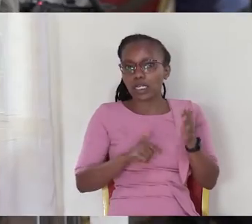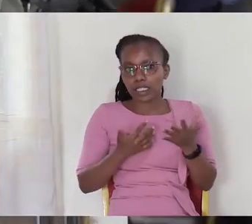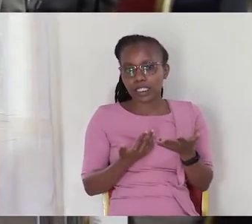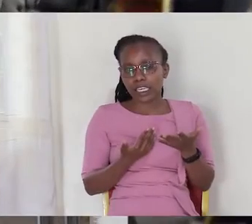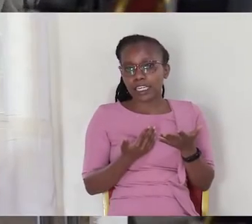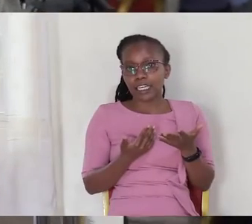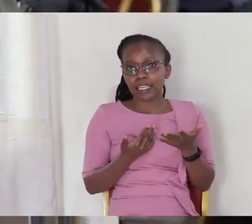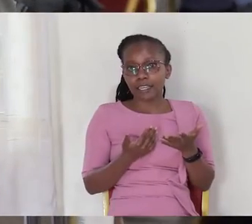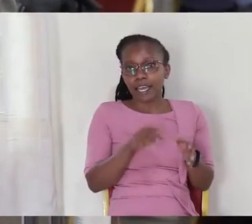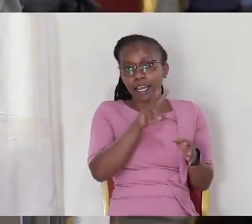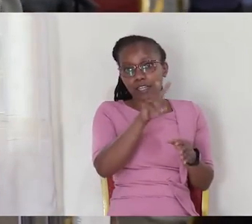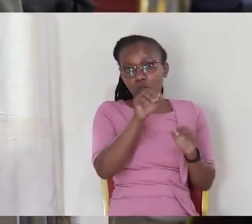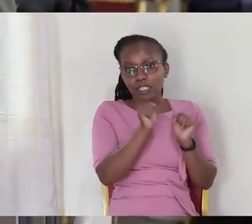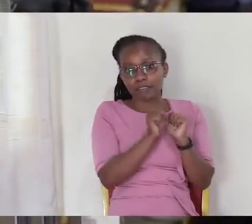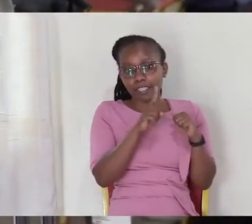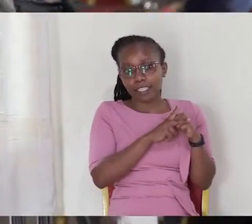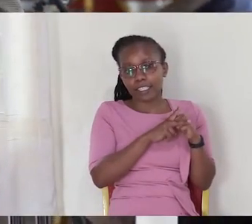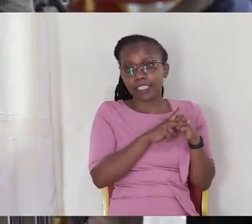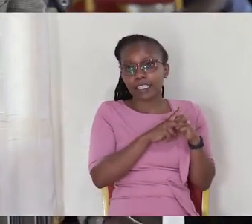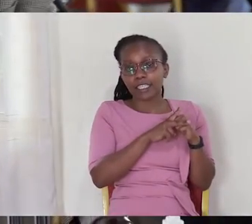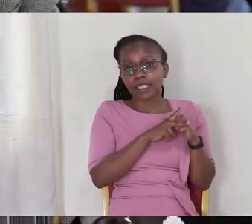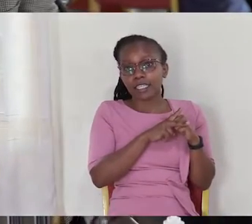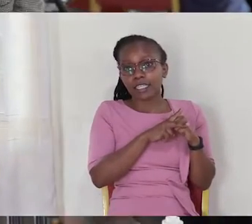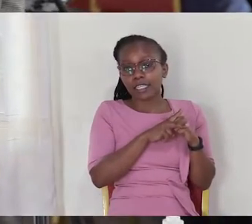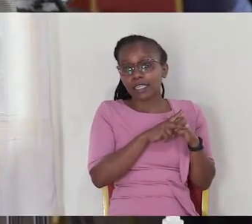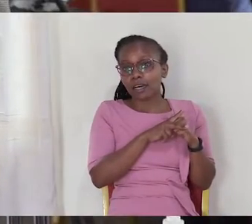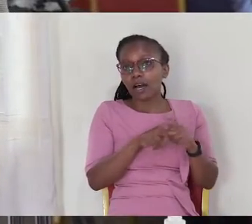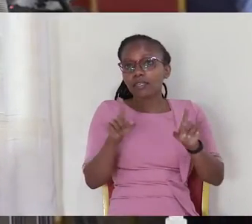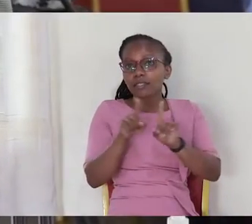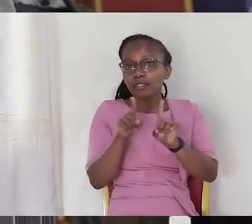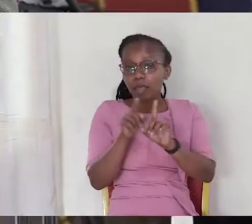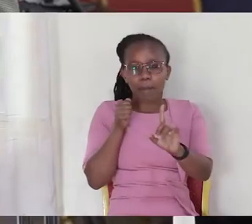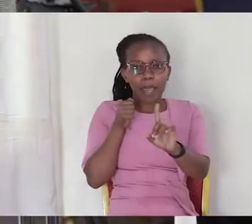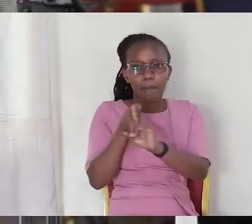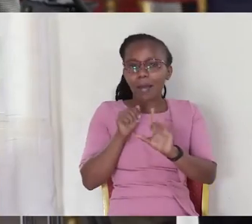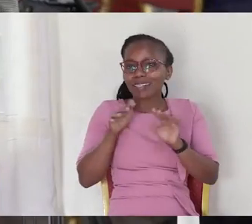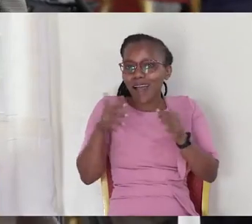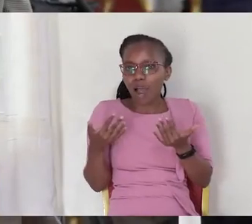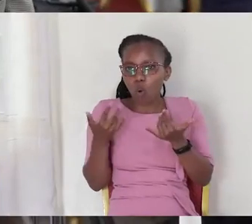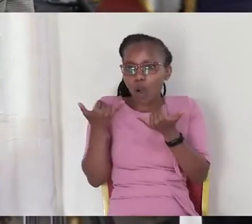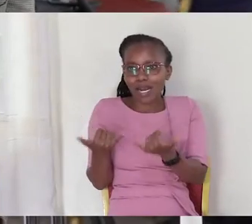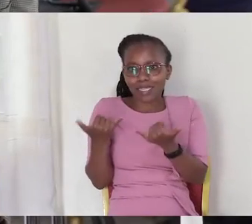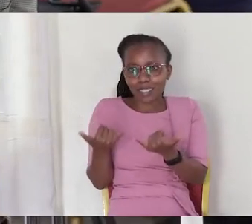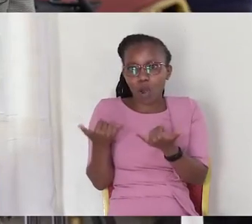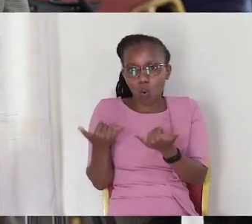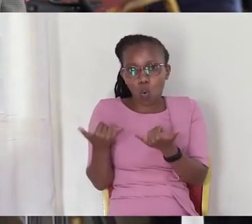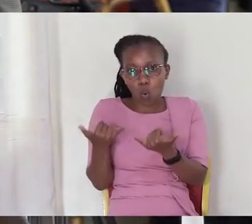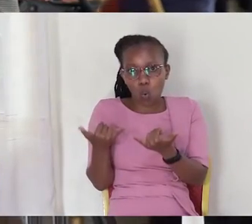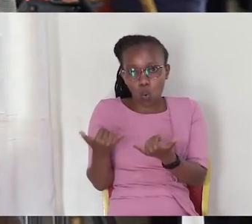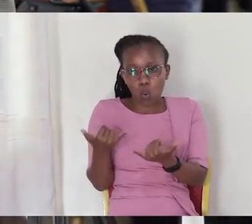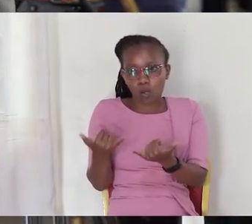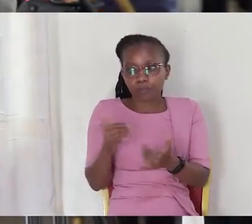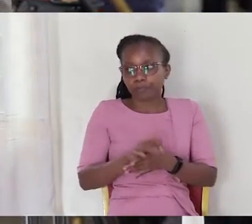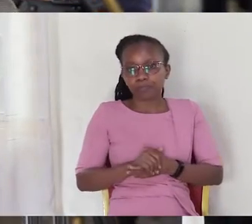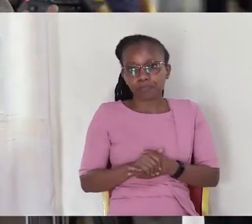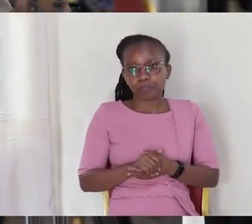in 2017, and then what it means in the current context, which we are facing right now.